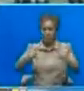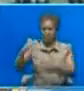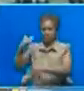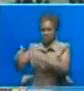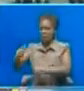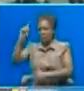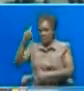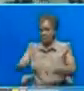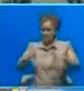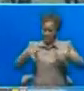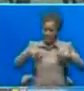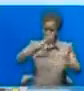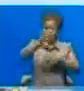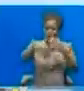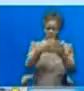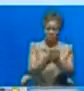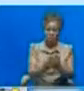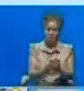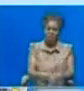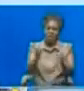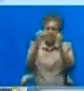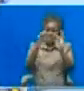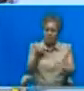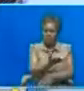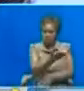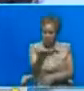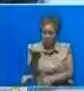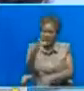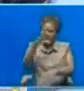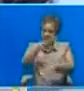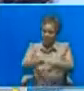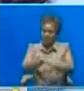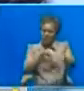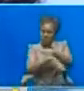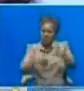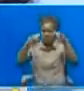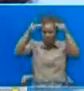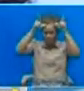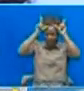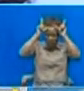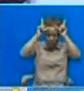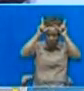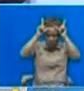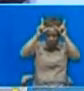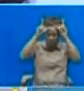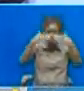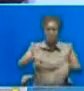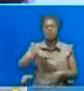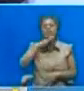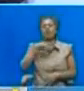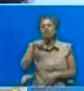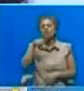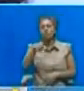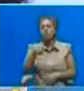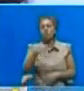must be embraced by all. Kama wewe ndio ulichukua hiyo ngombe, na watu wamepigana hivi wanakufa, wewe utatoa